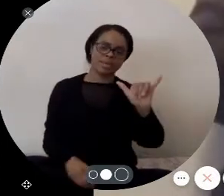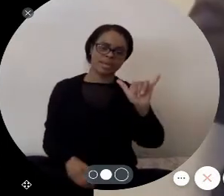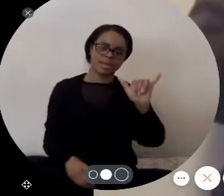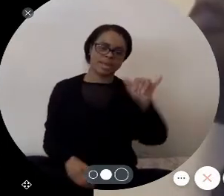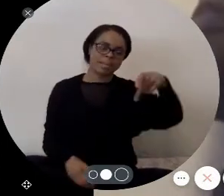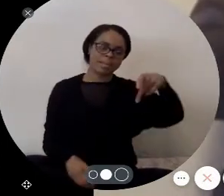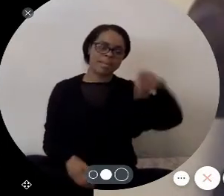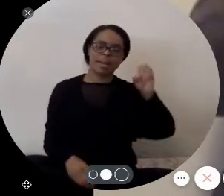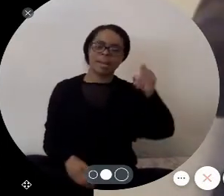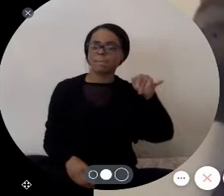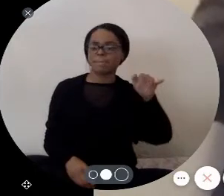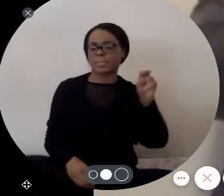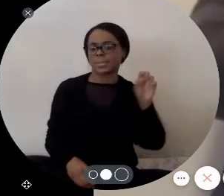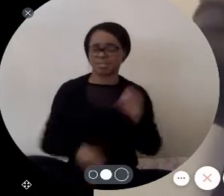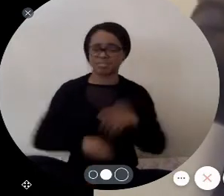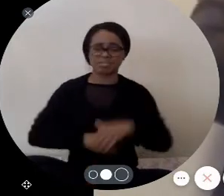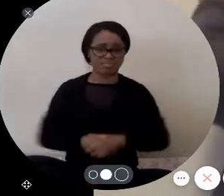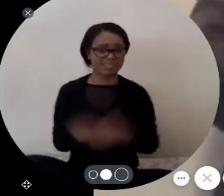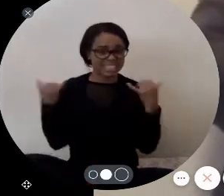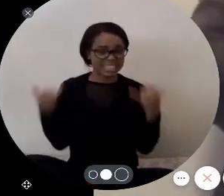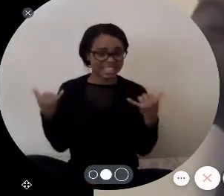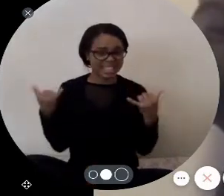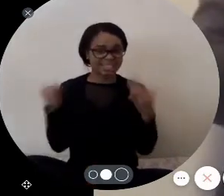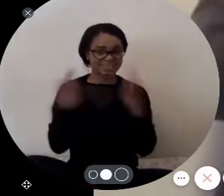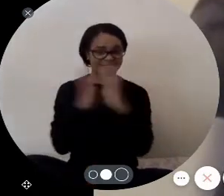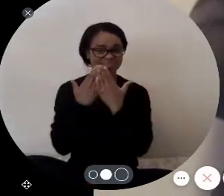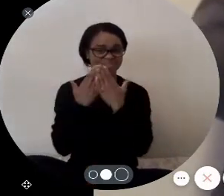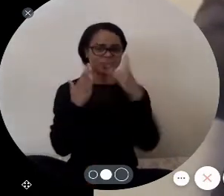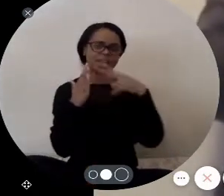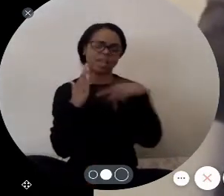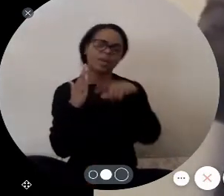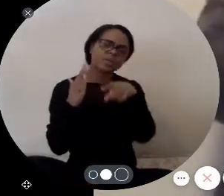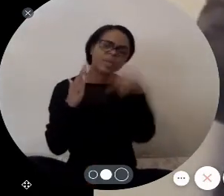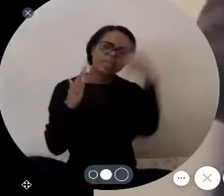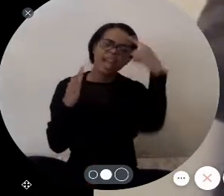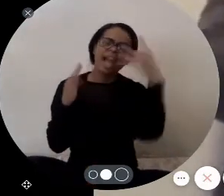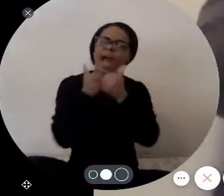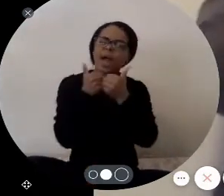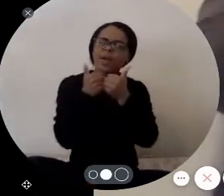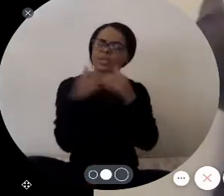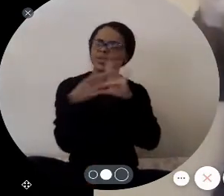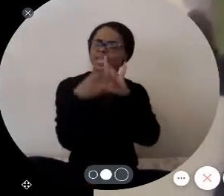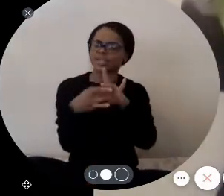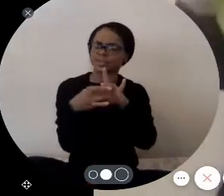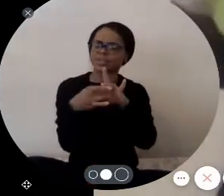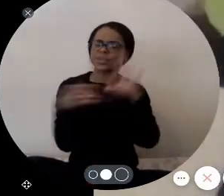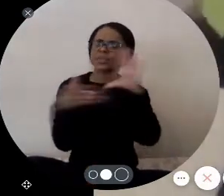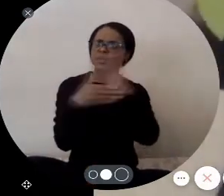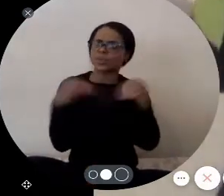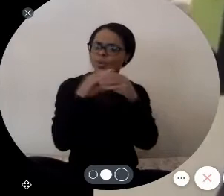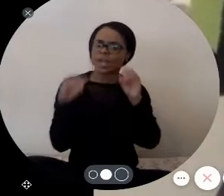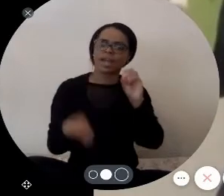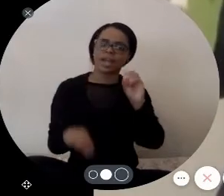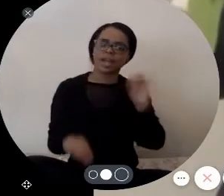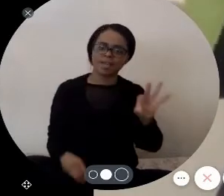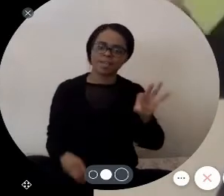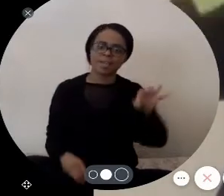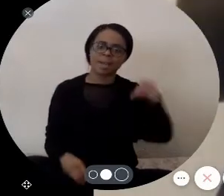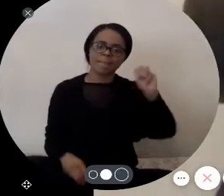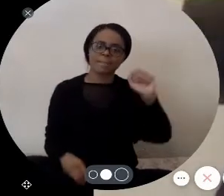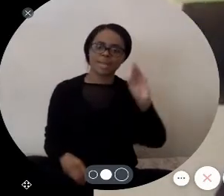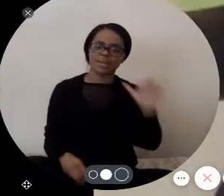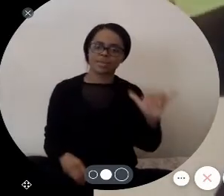about how does this book relate to the story of Mary Poppins. And today's read aloud